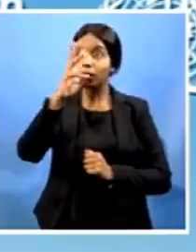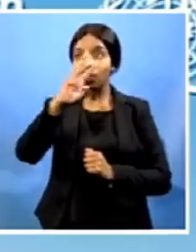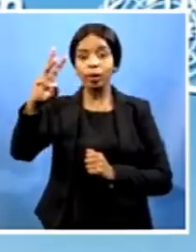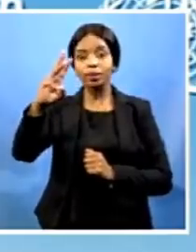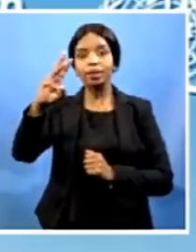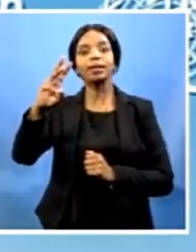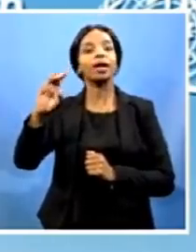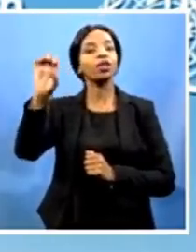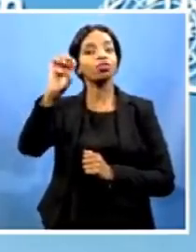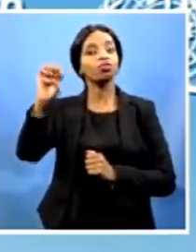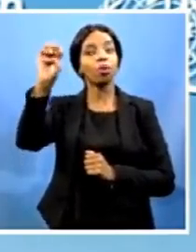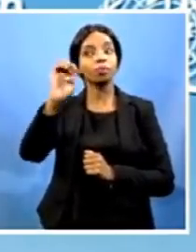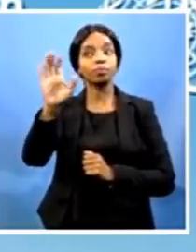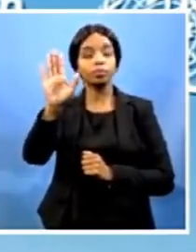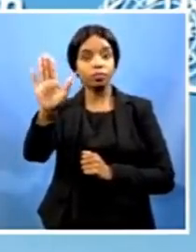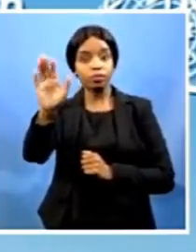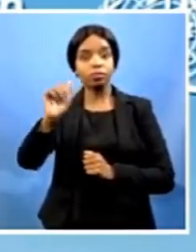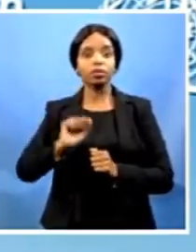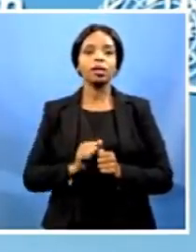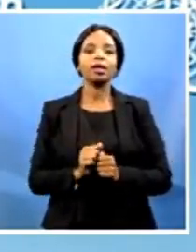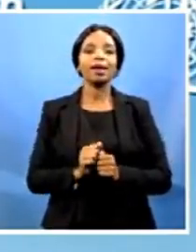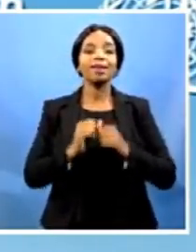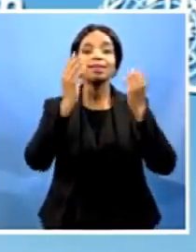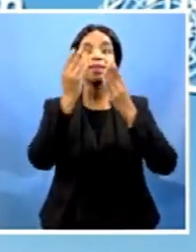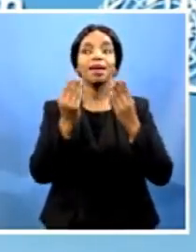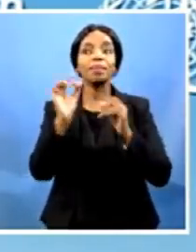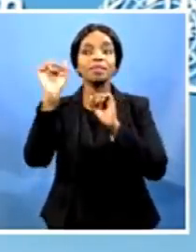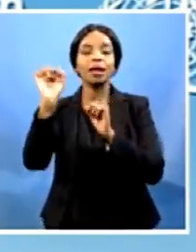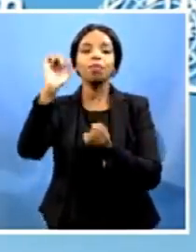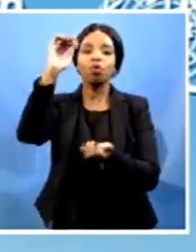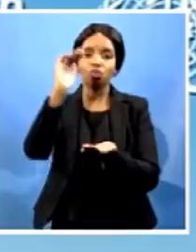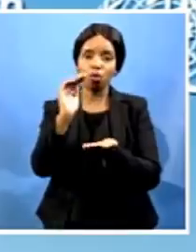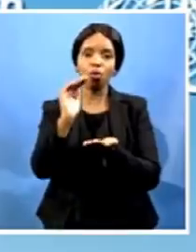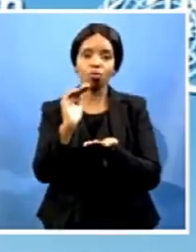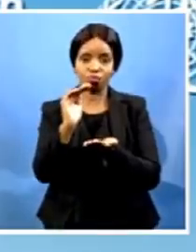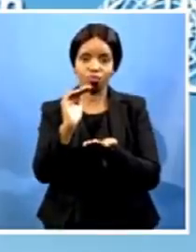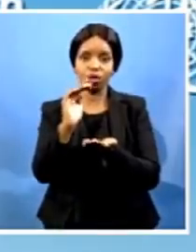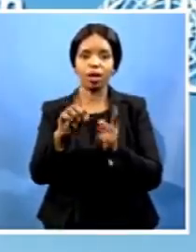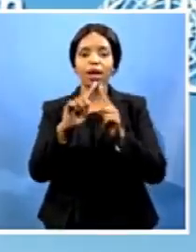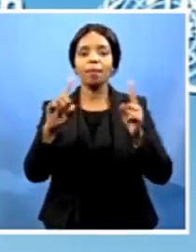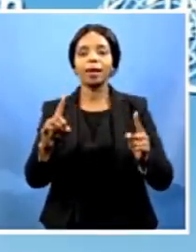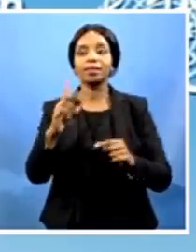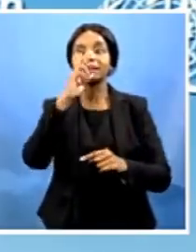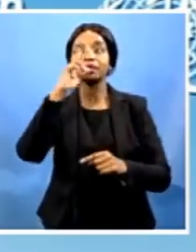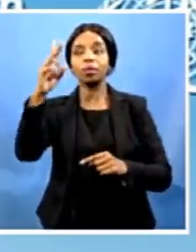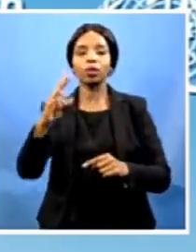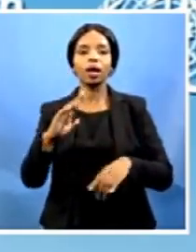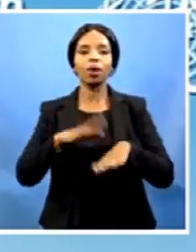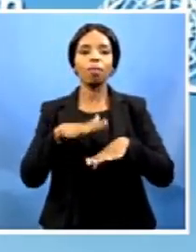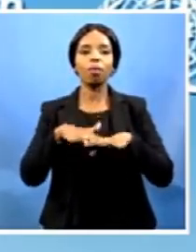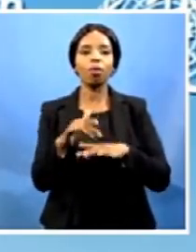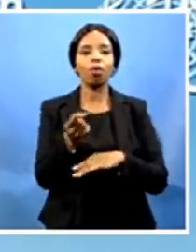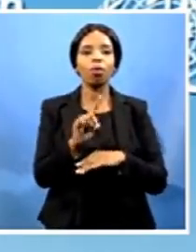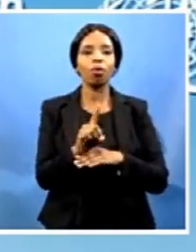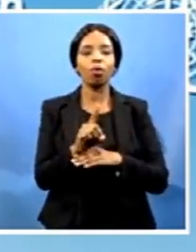Although numbers are low, we see worrying upward trends in Africa, Central and South